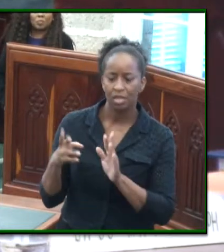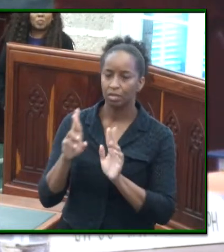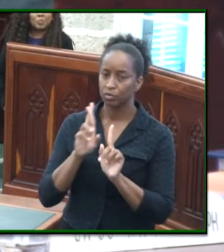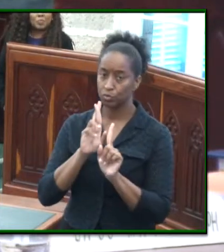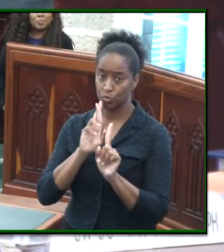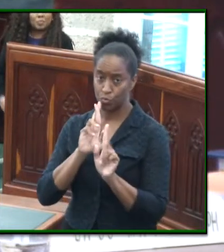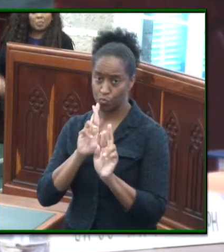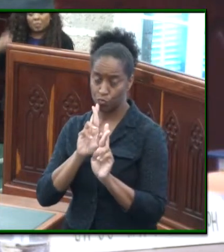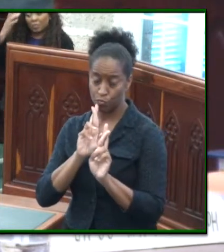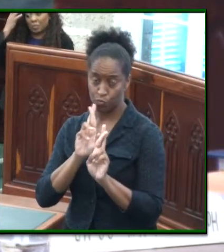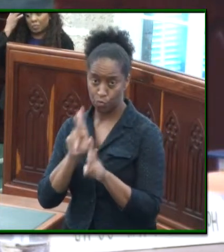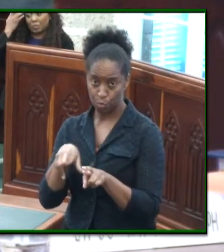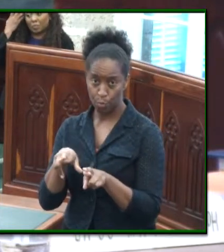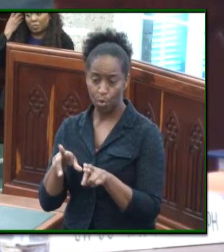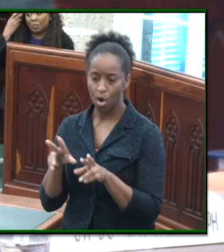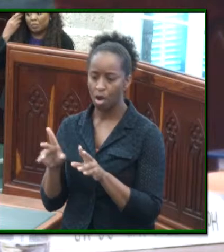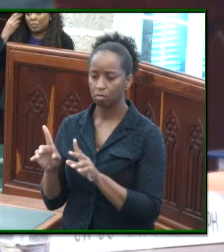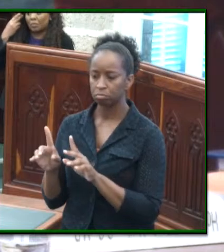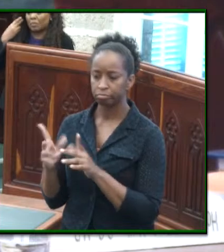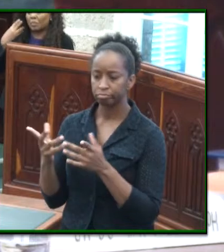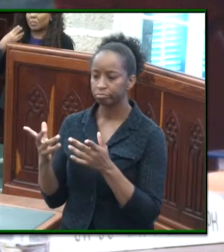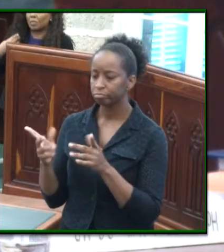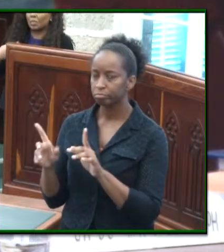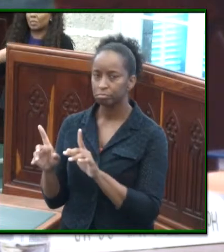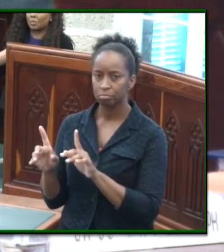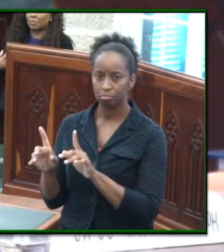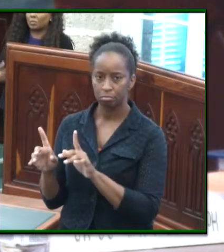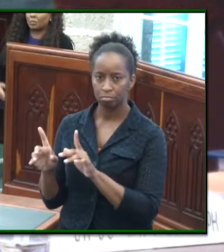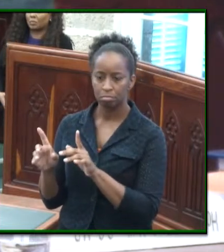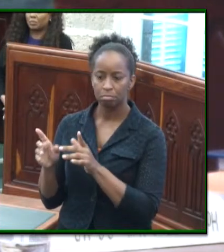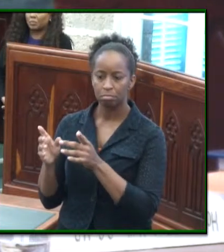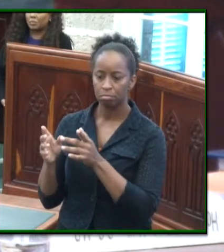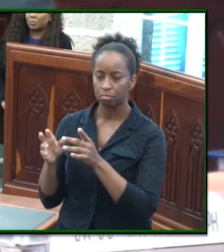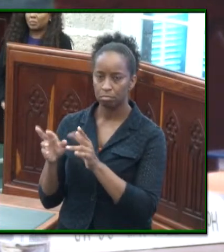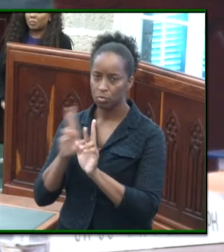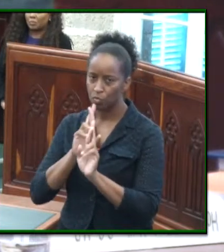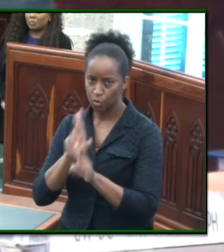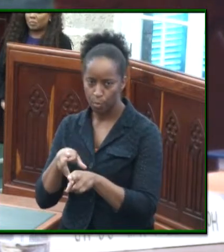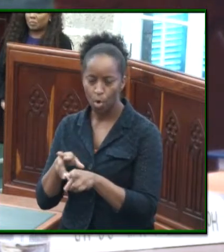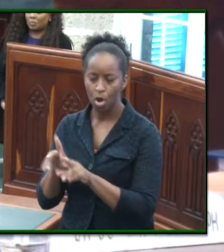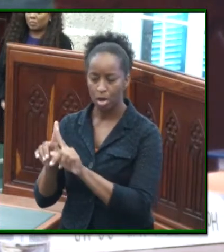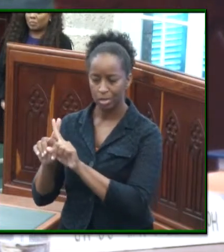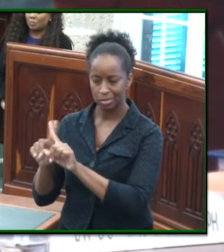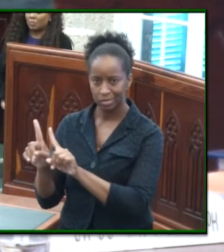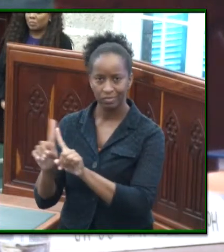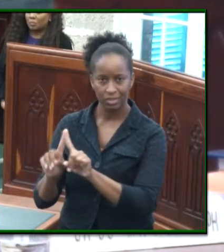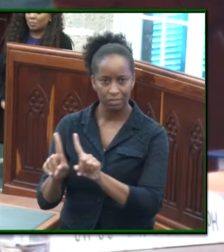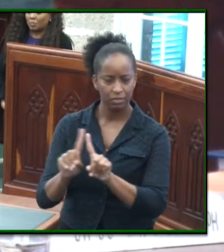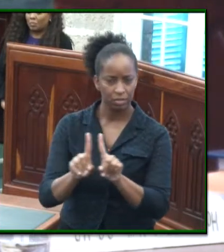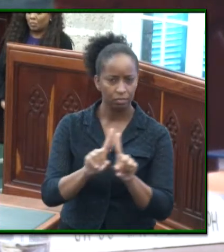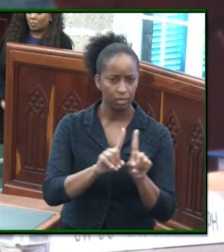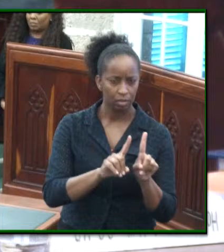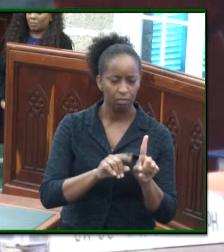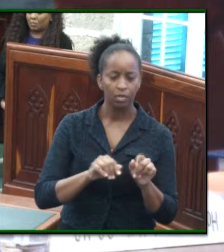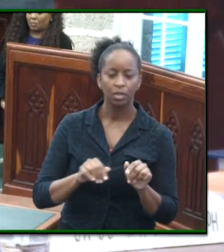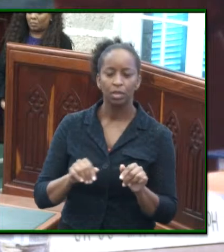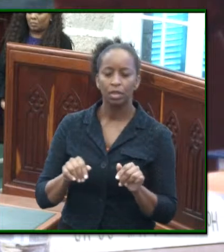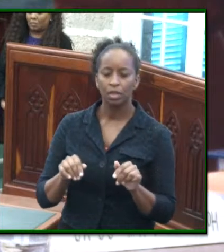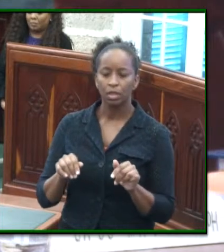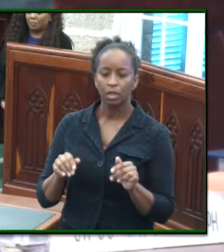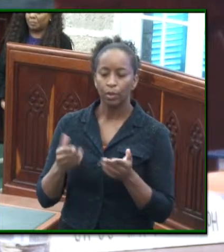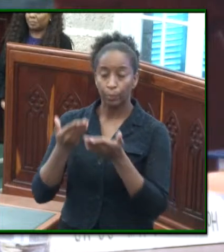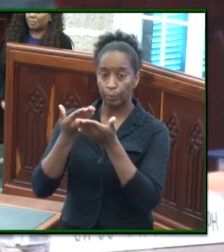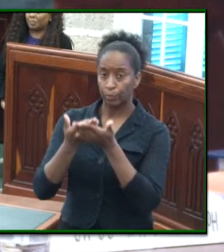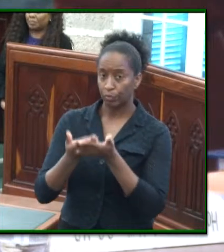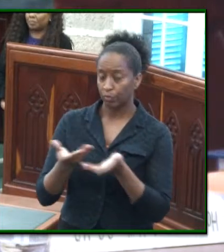fact that as it relates to crime, that we are noticing that incarceration alone is not the